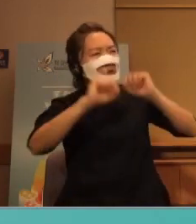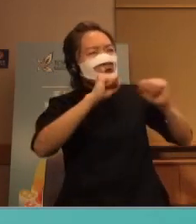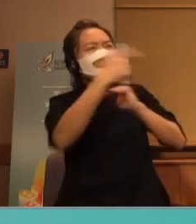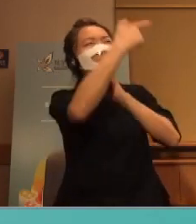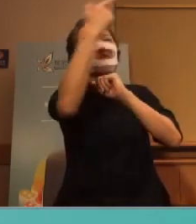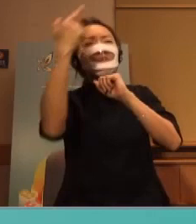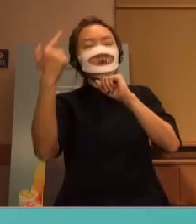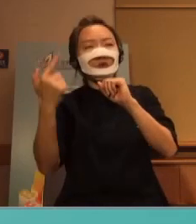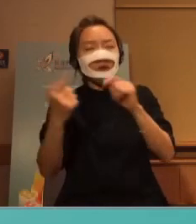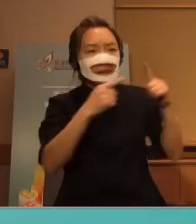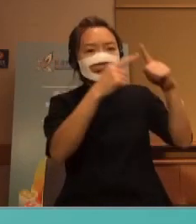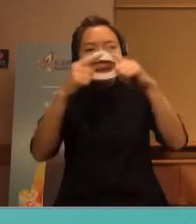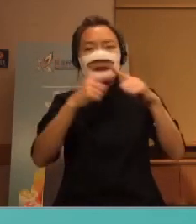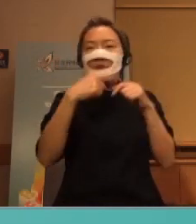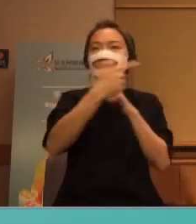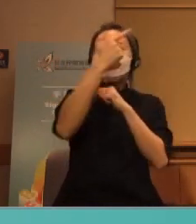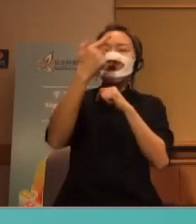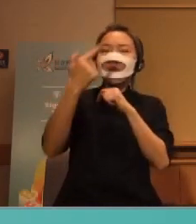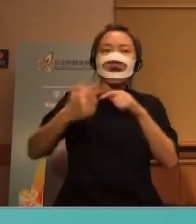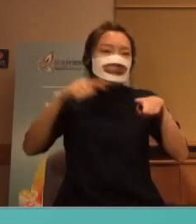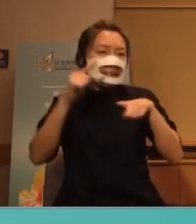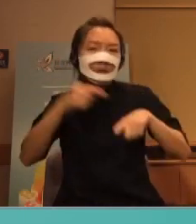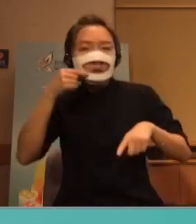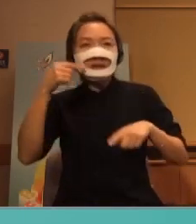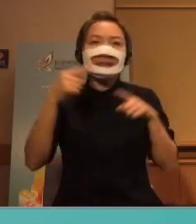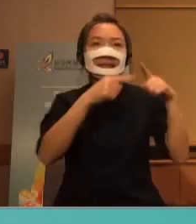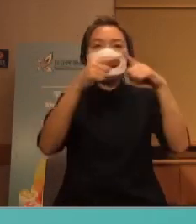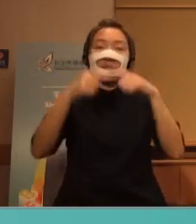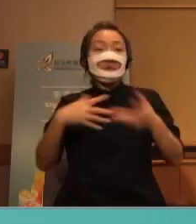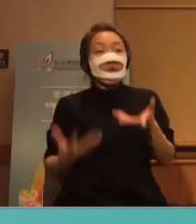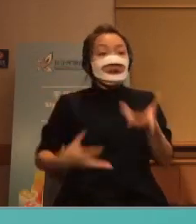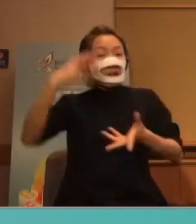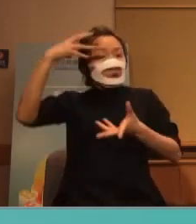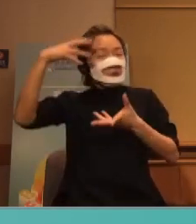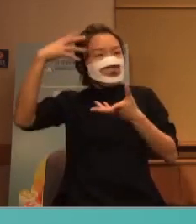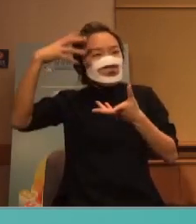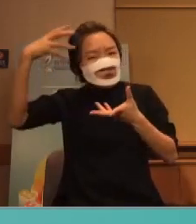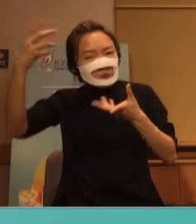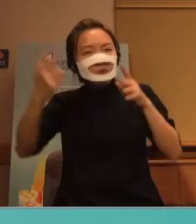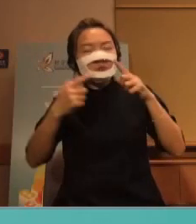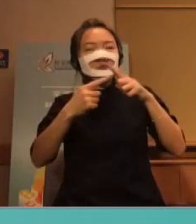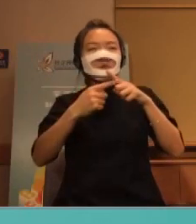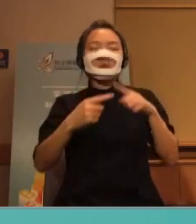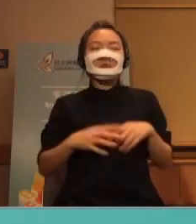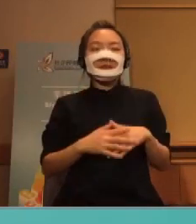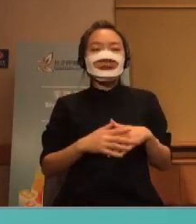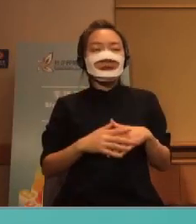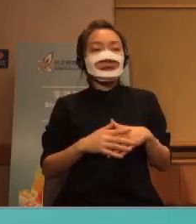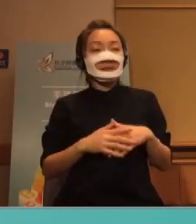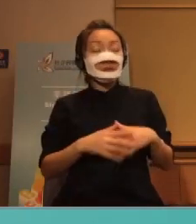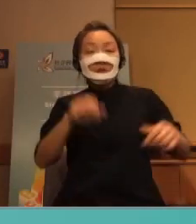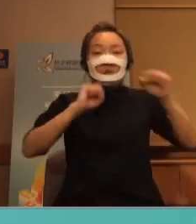virtual people over there. And whenever there are interaction over there, people should be more